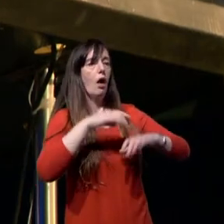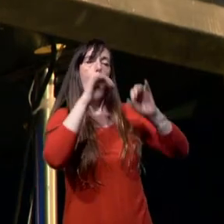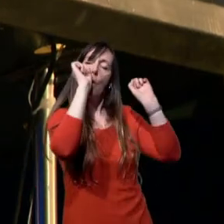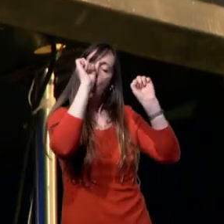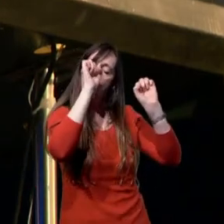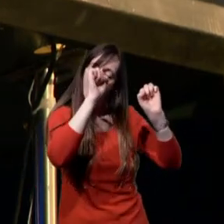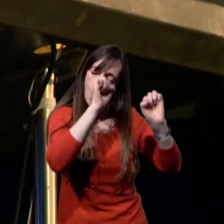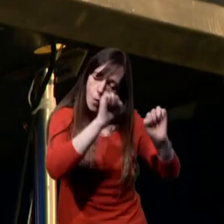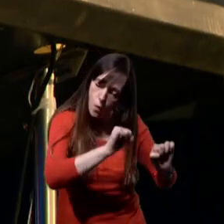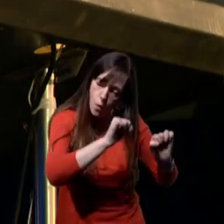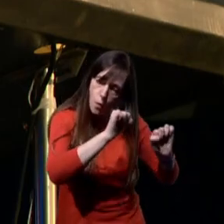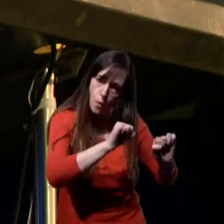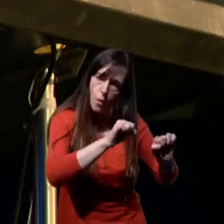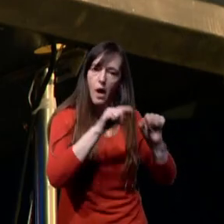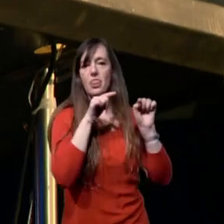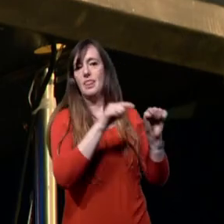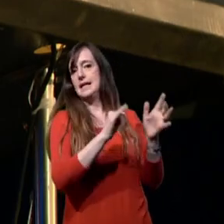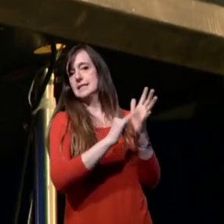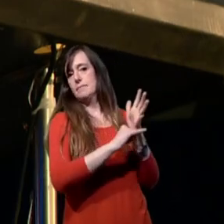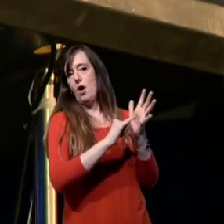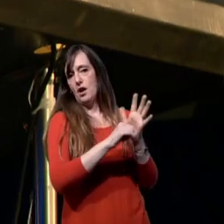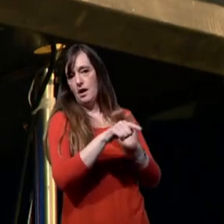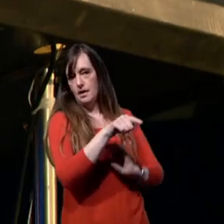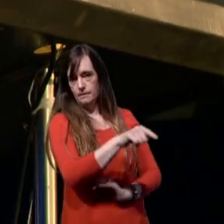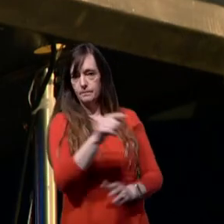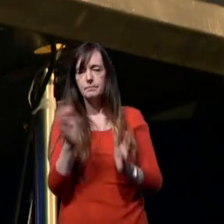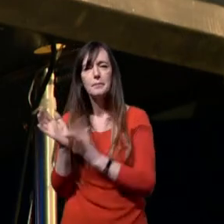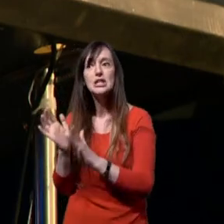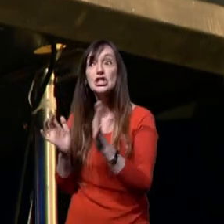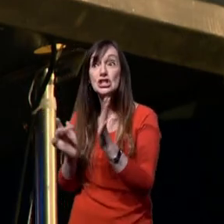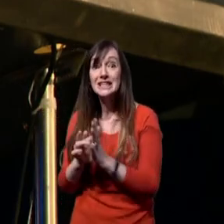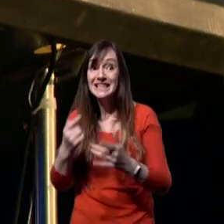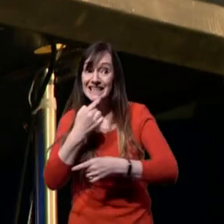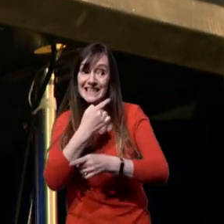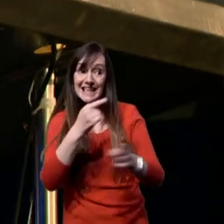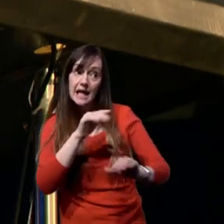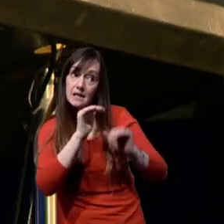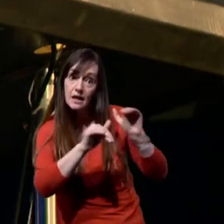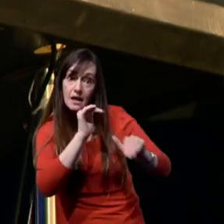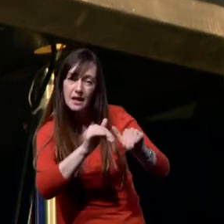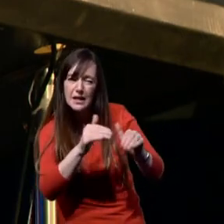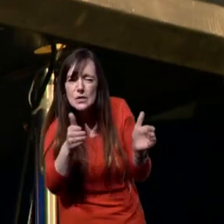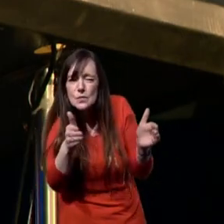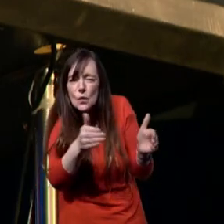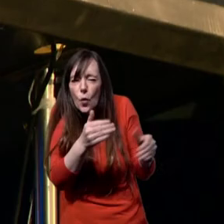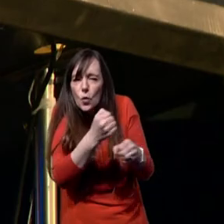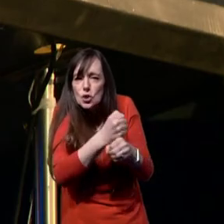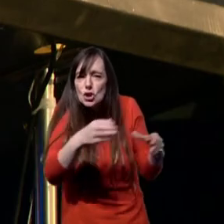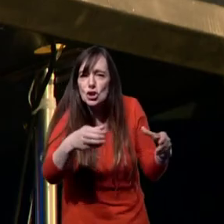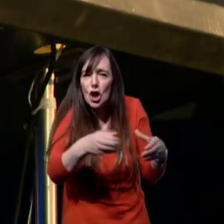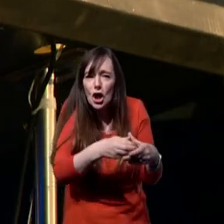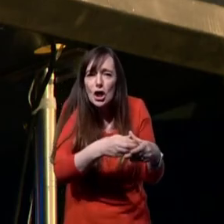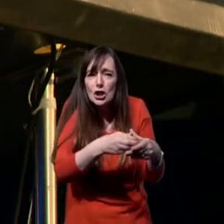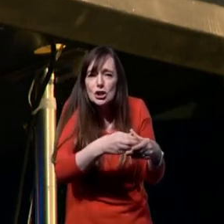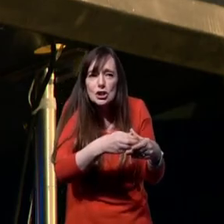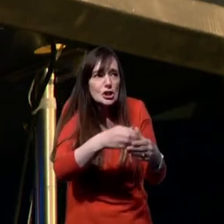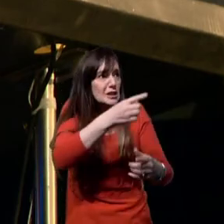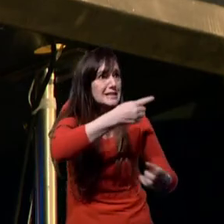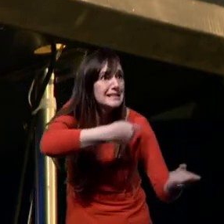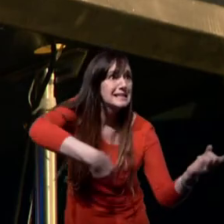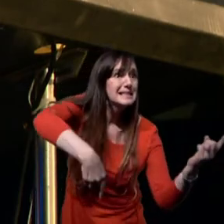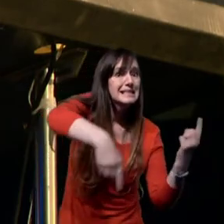That's Smyrna. And Jesus says to this small church, in the midst of this